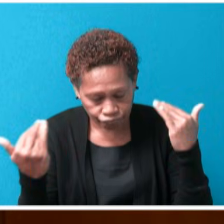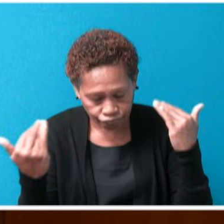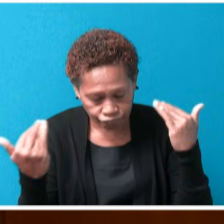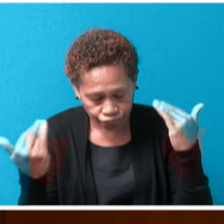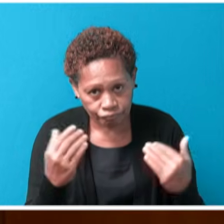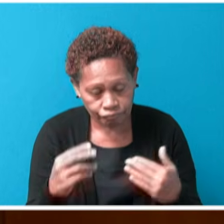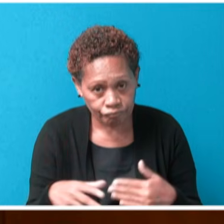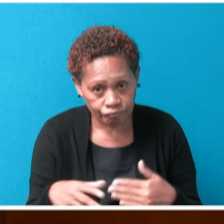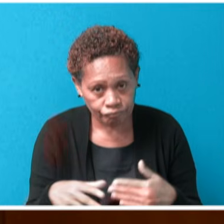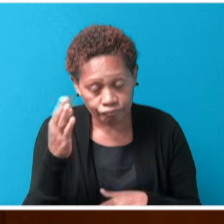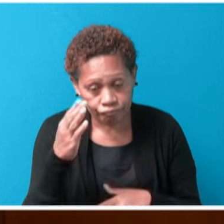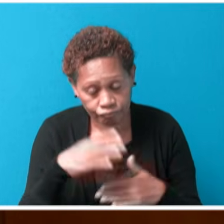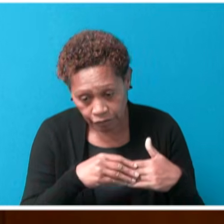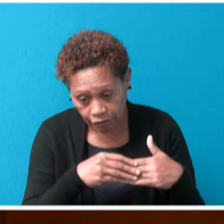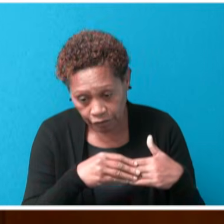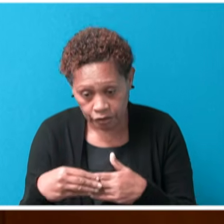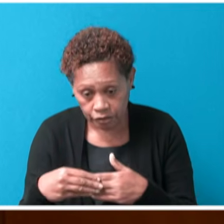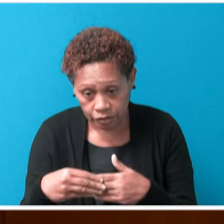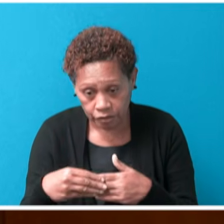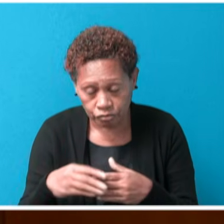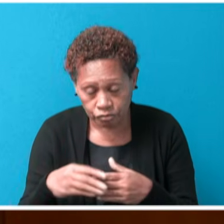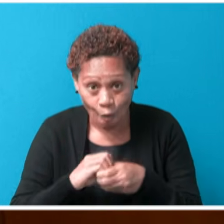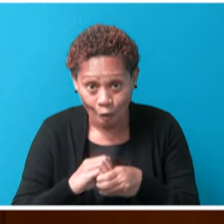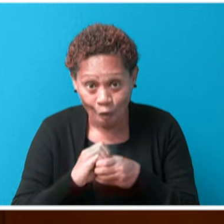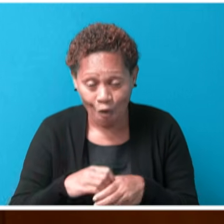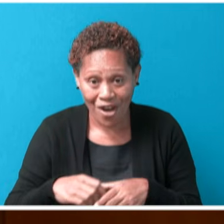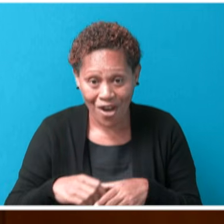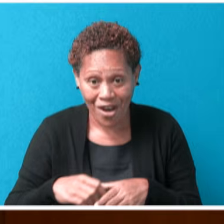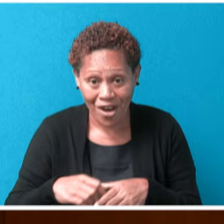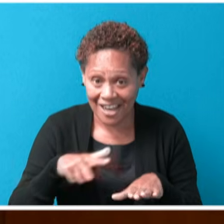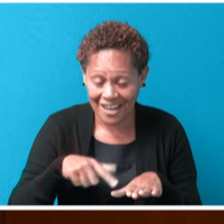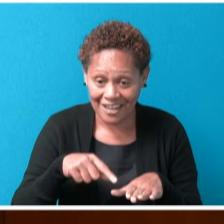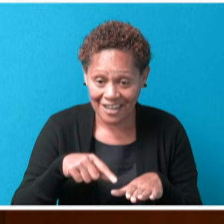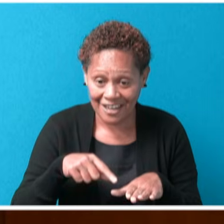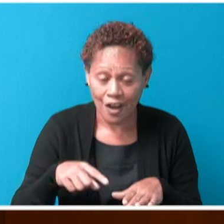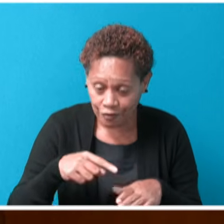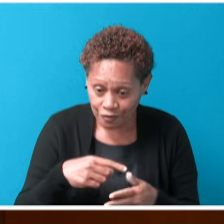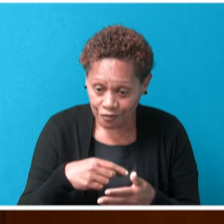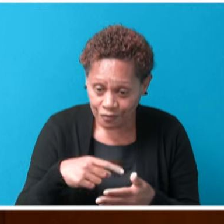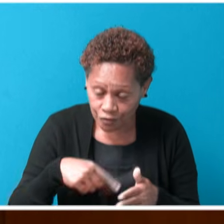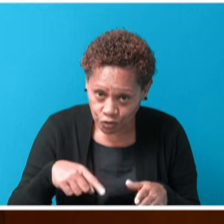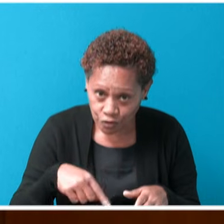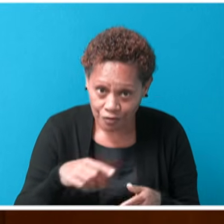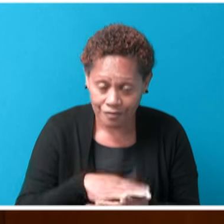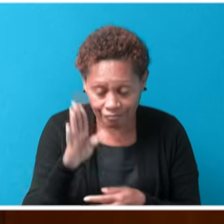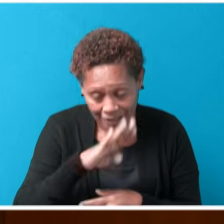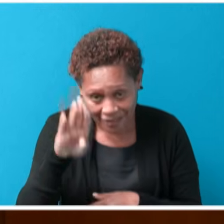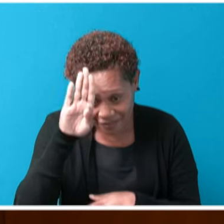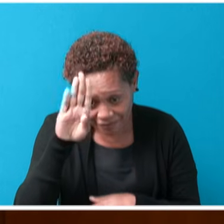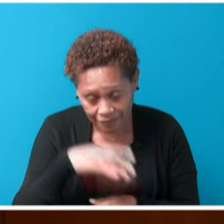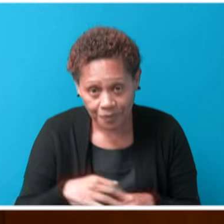and custodians of the land of Suva, and Donmai, the Kunina, Turaga Suva, the chiefs